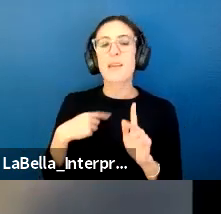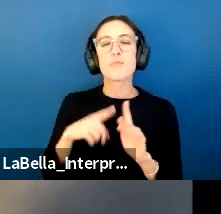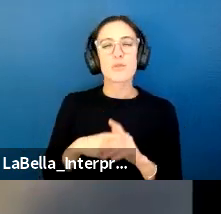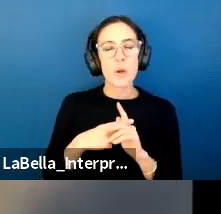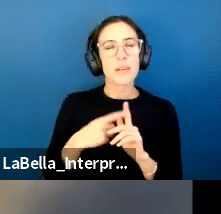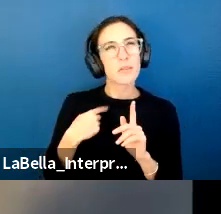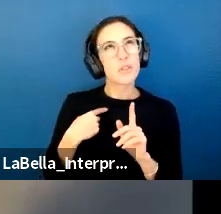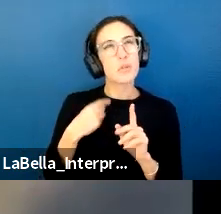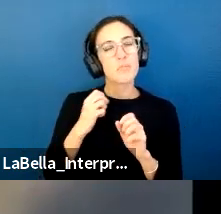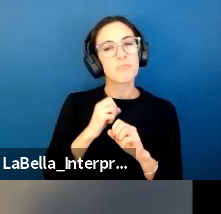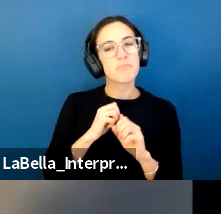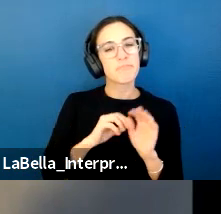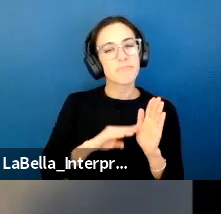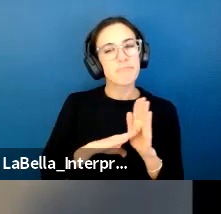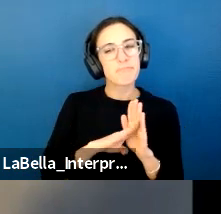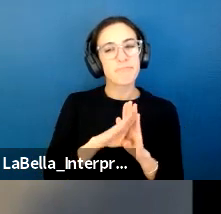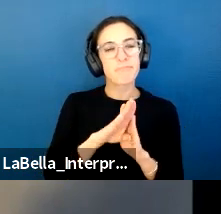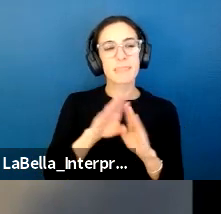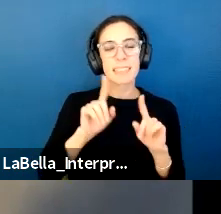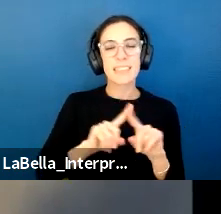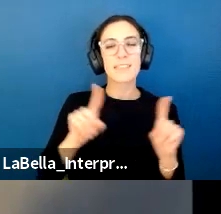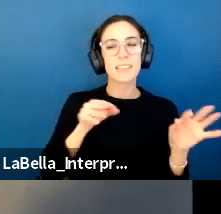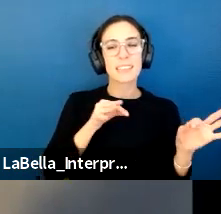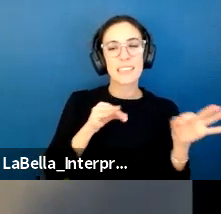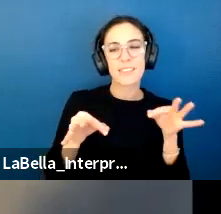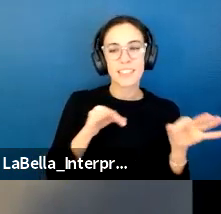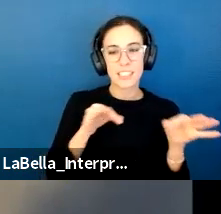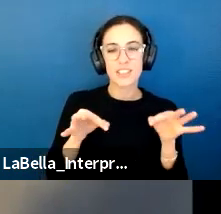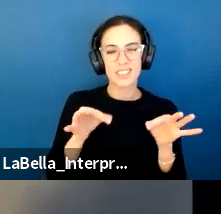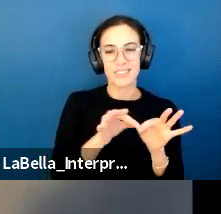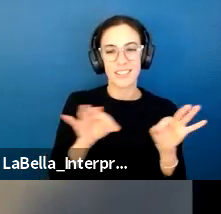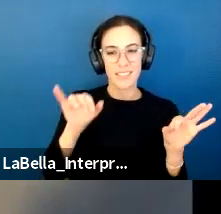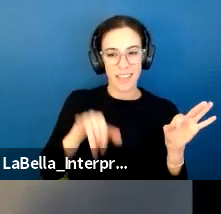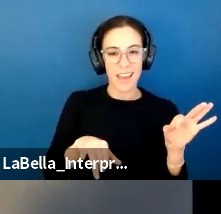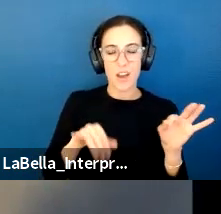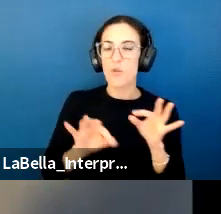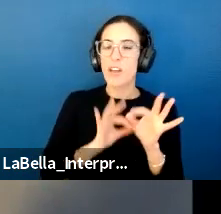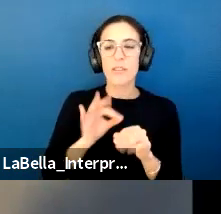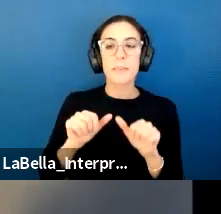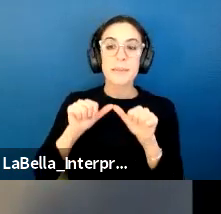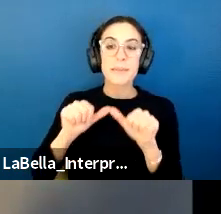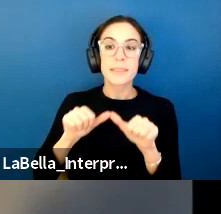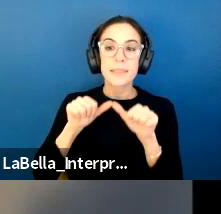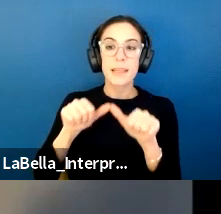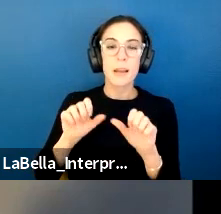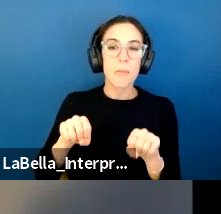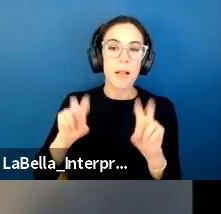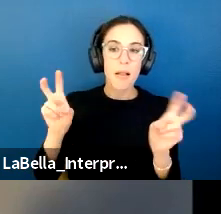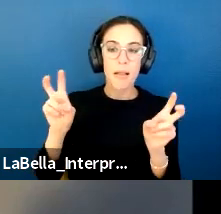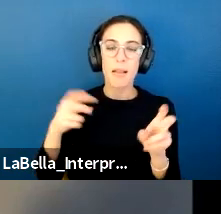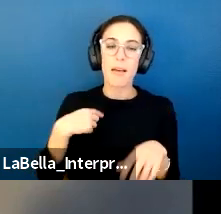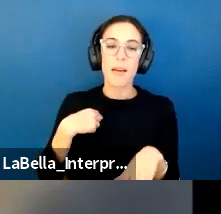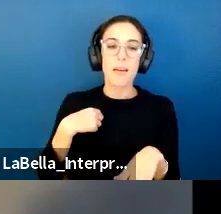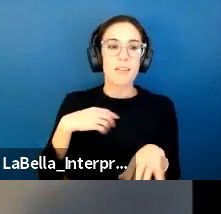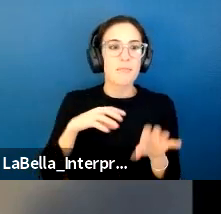different definition around that, and more, instead of being sustainable, being able to